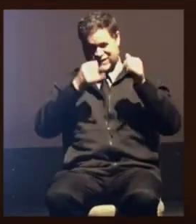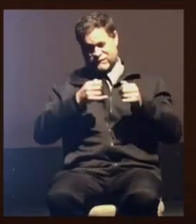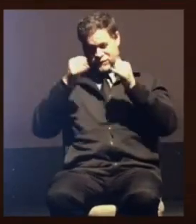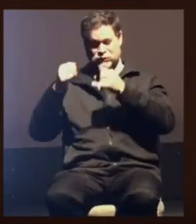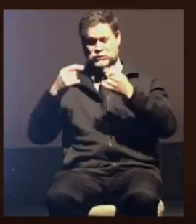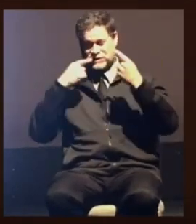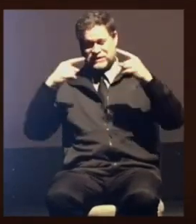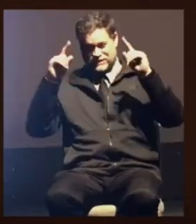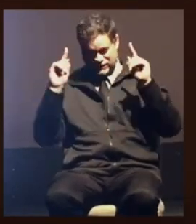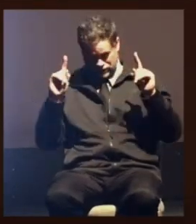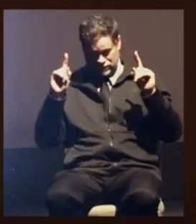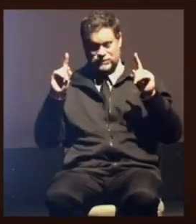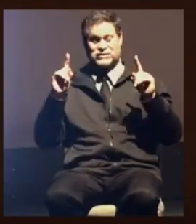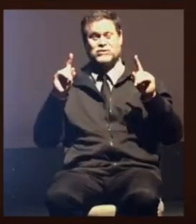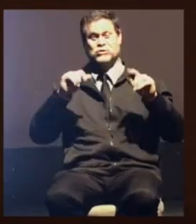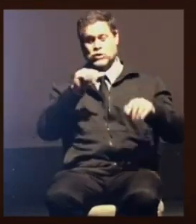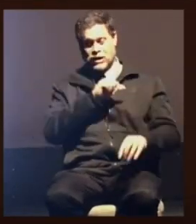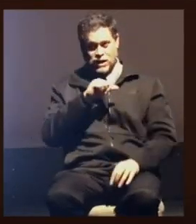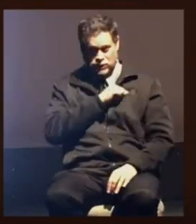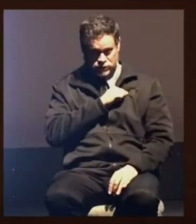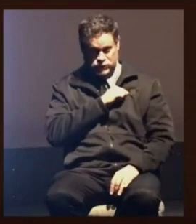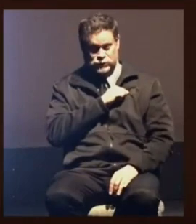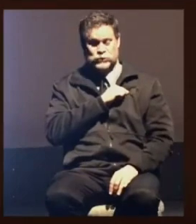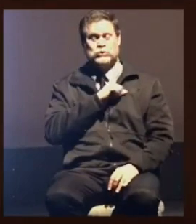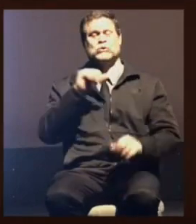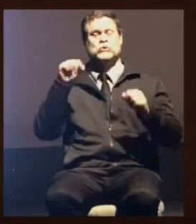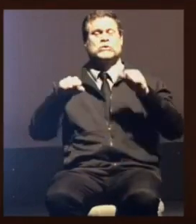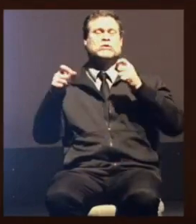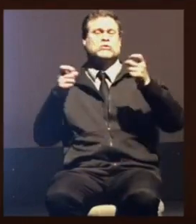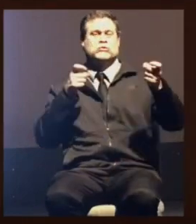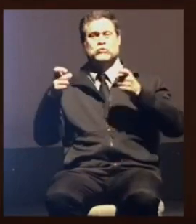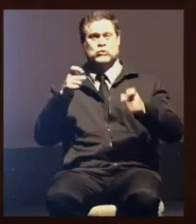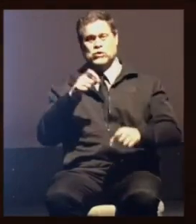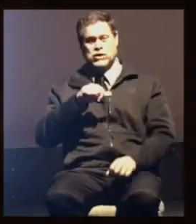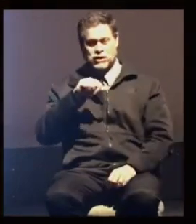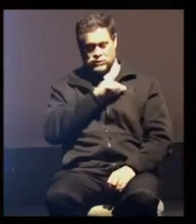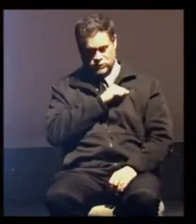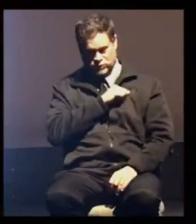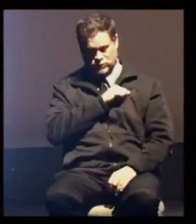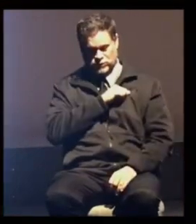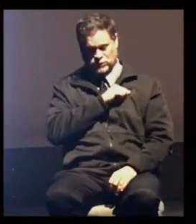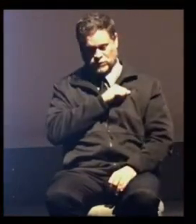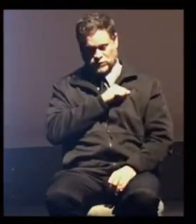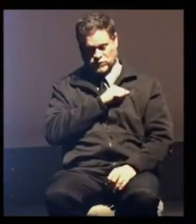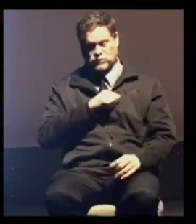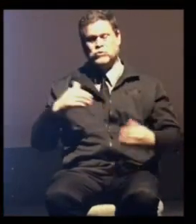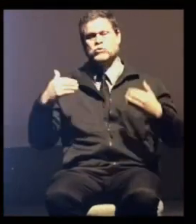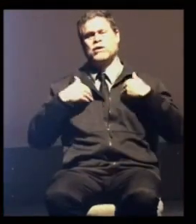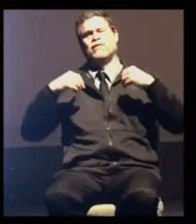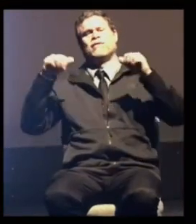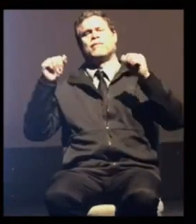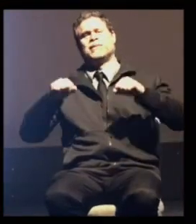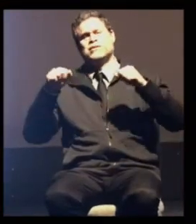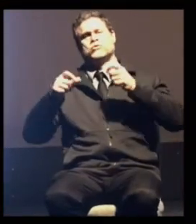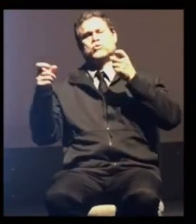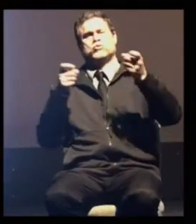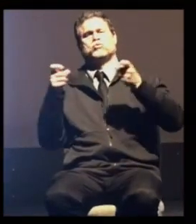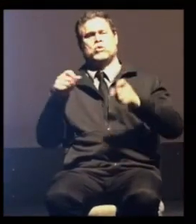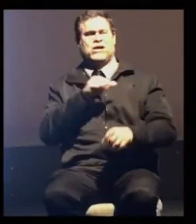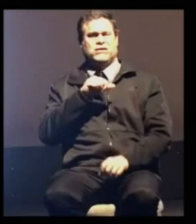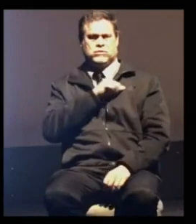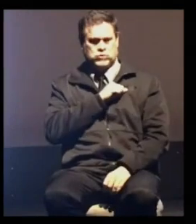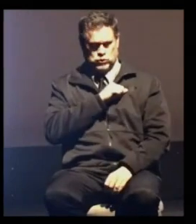success. Okay, your attitude. You can control your attitude. You have the ability to control your